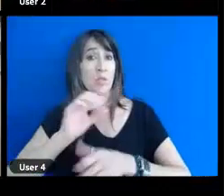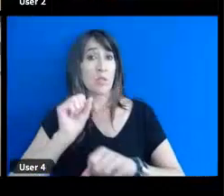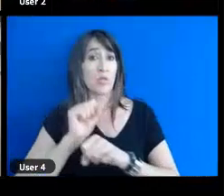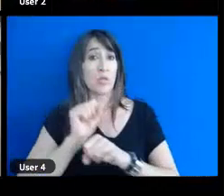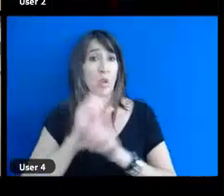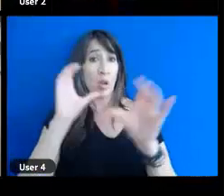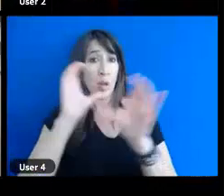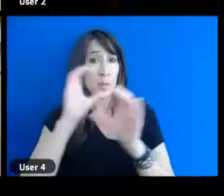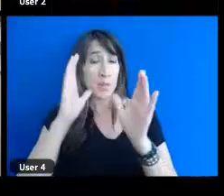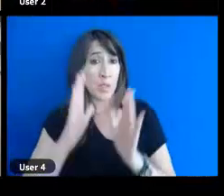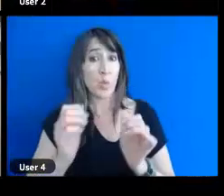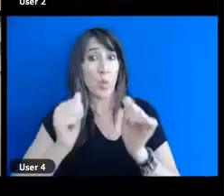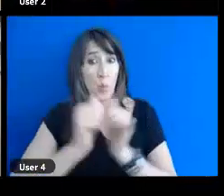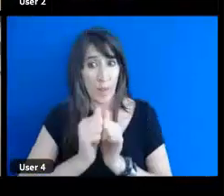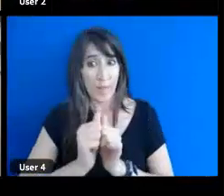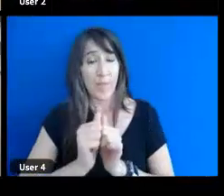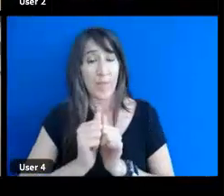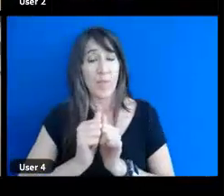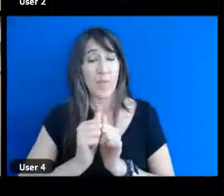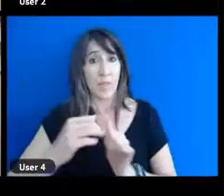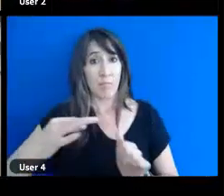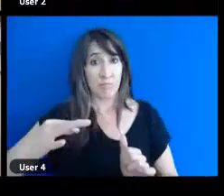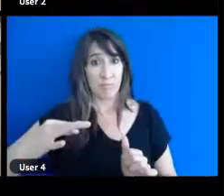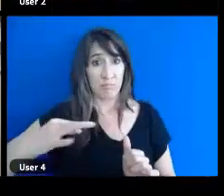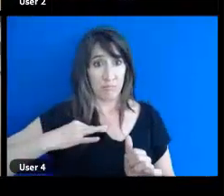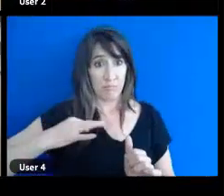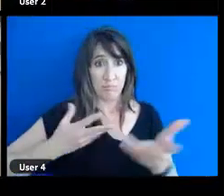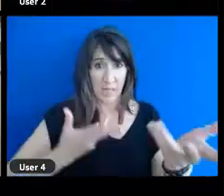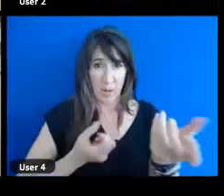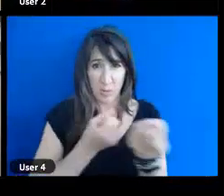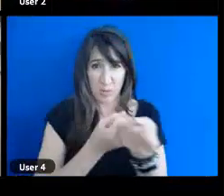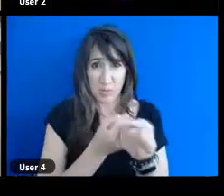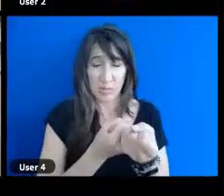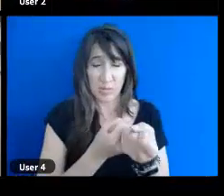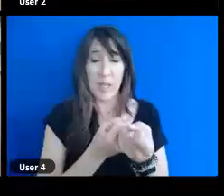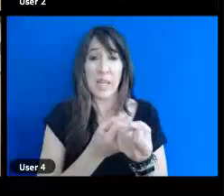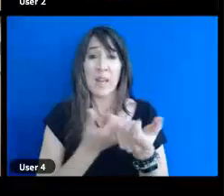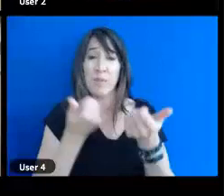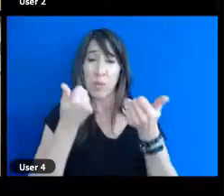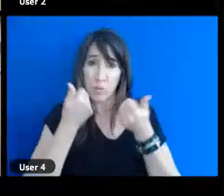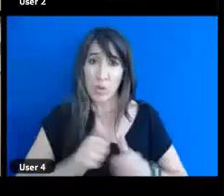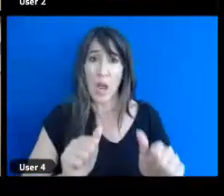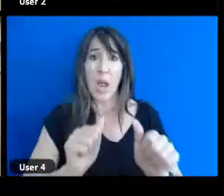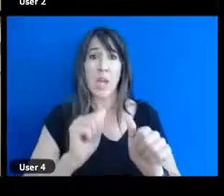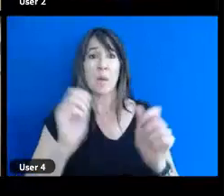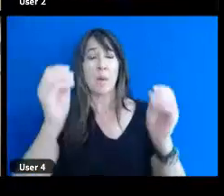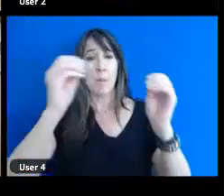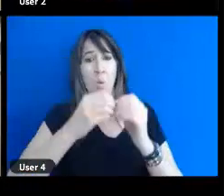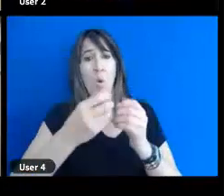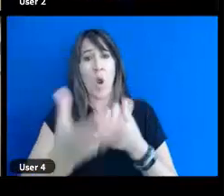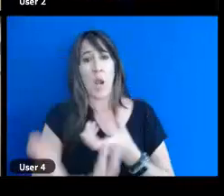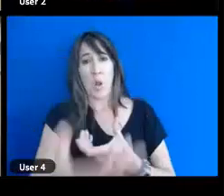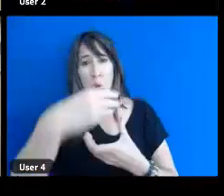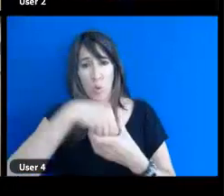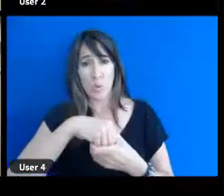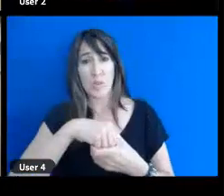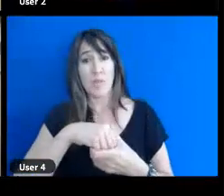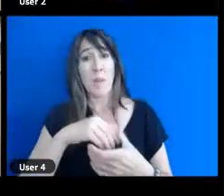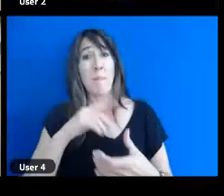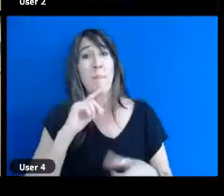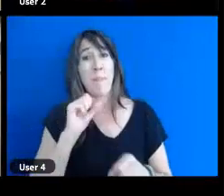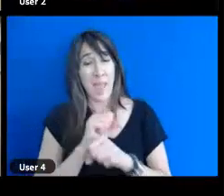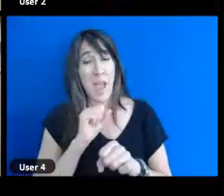seekers with diverse abilities? That's one way to sort of, I've heard this referred to as stack the deck. If you're